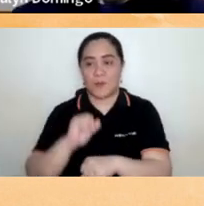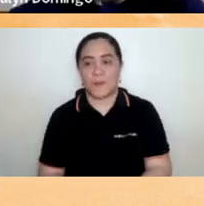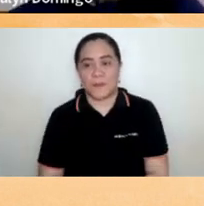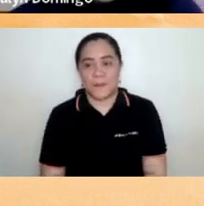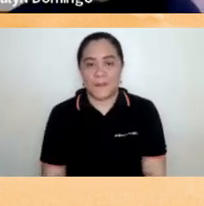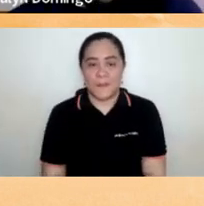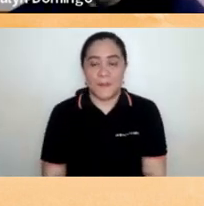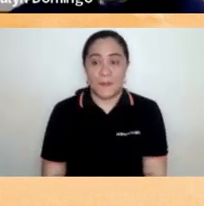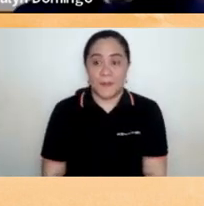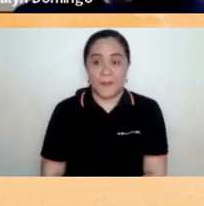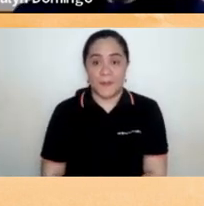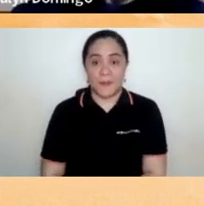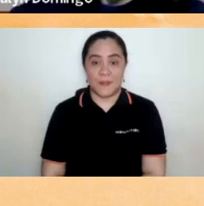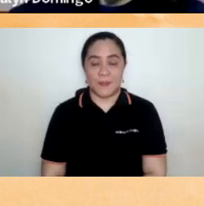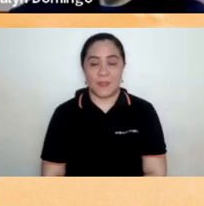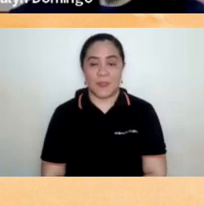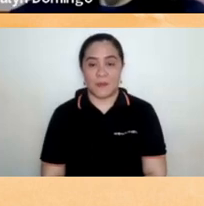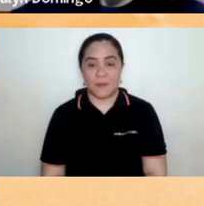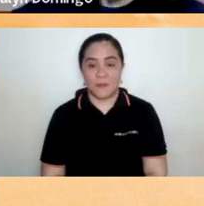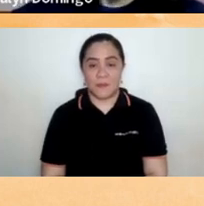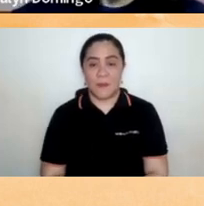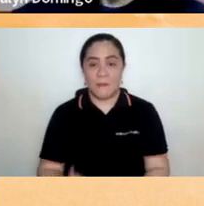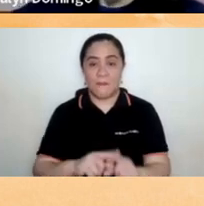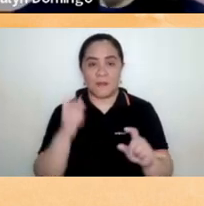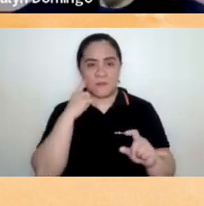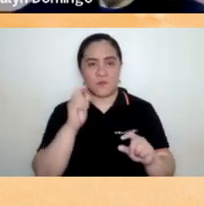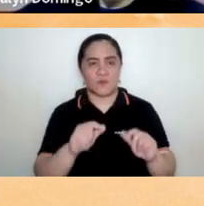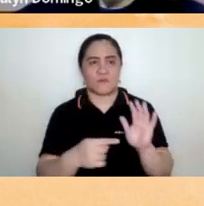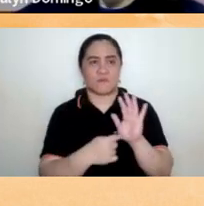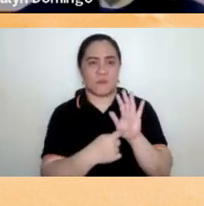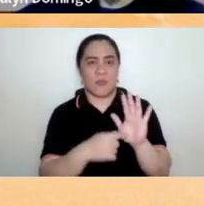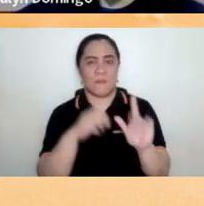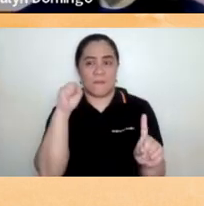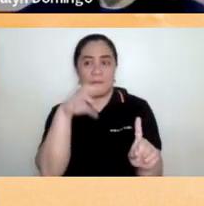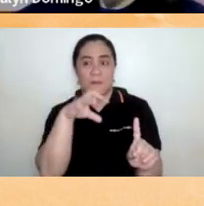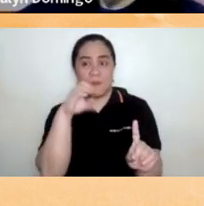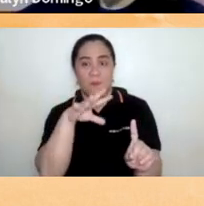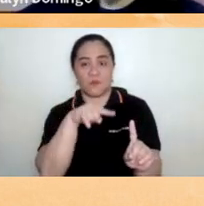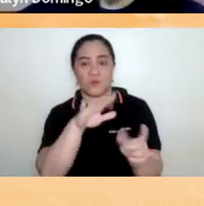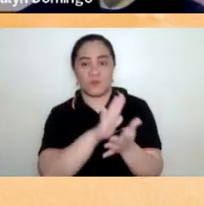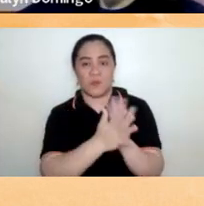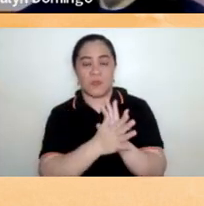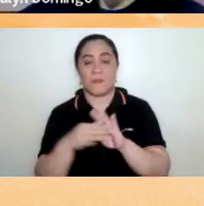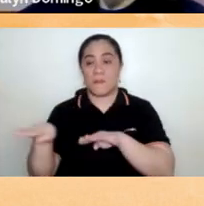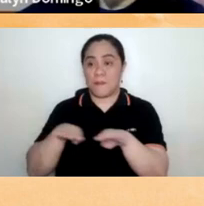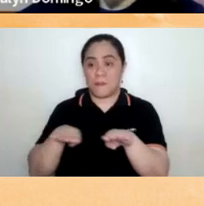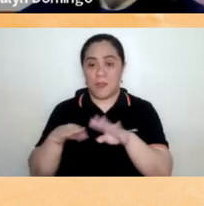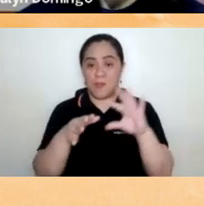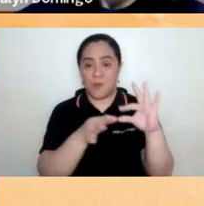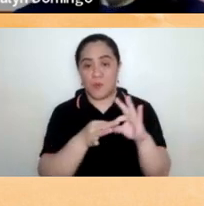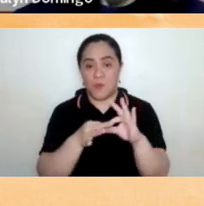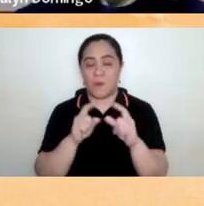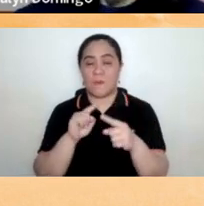Now, exposure is the behavioral intervention that experts see as having lasting